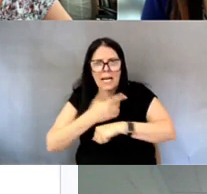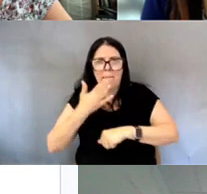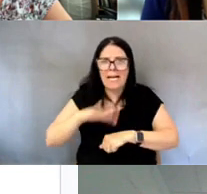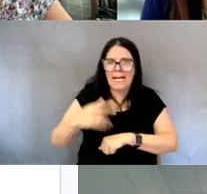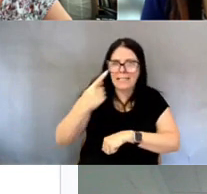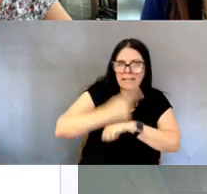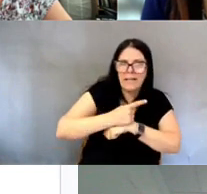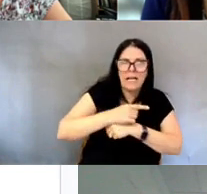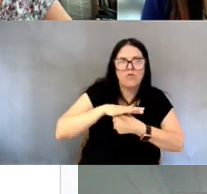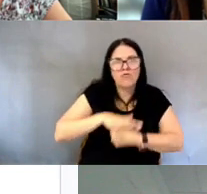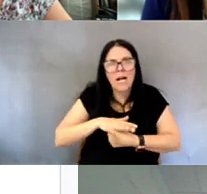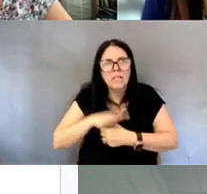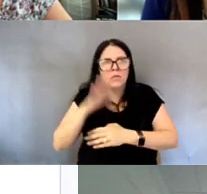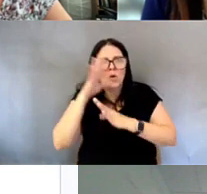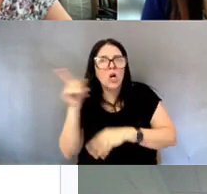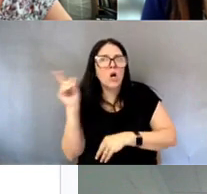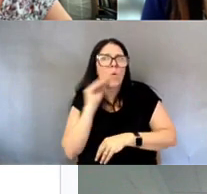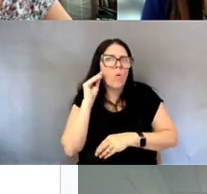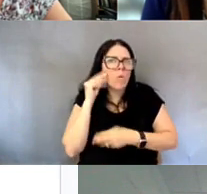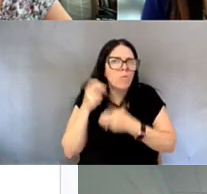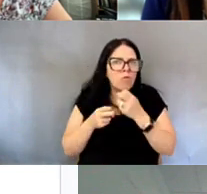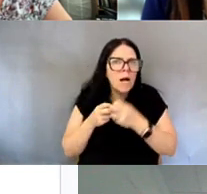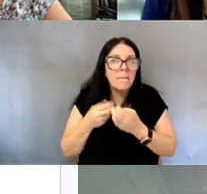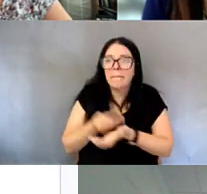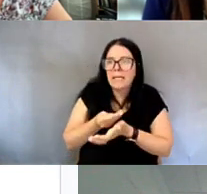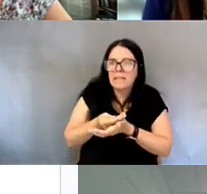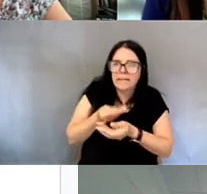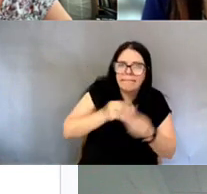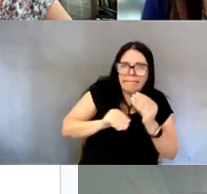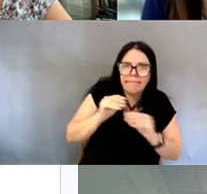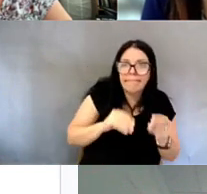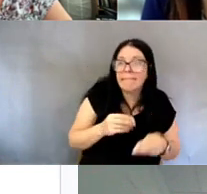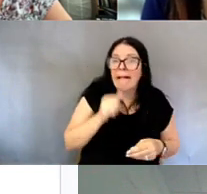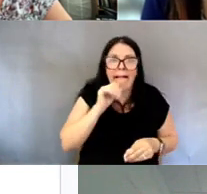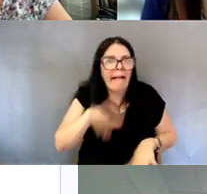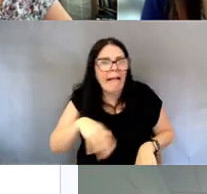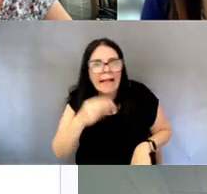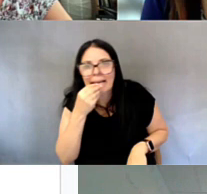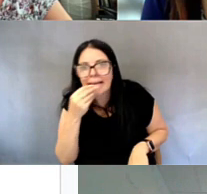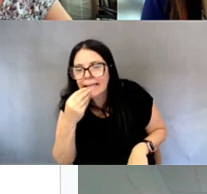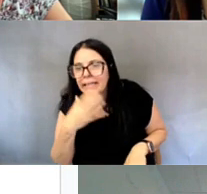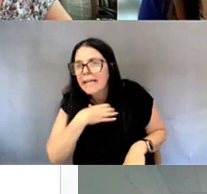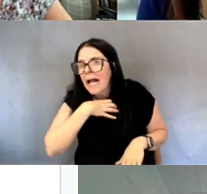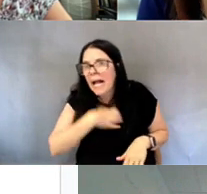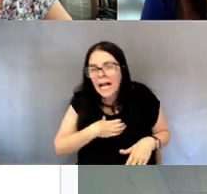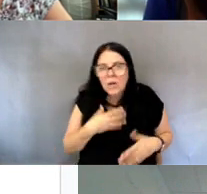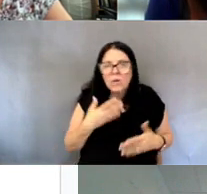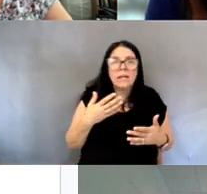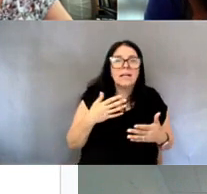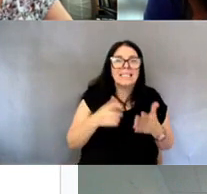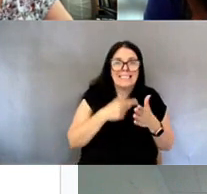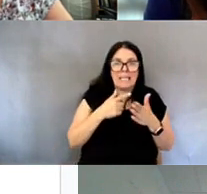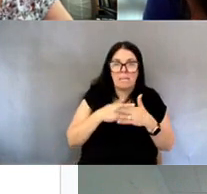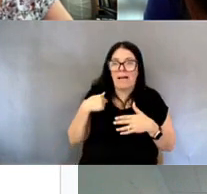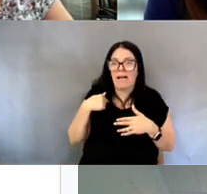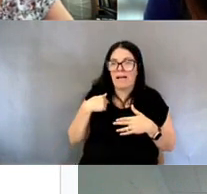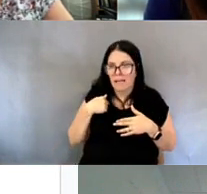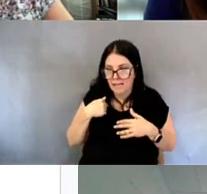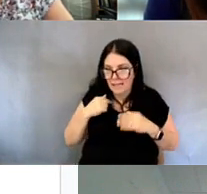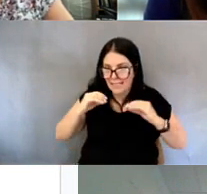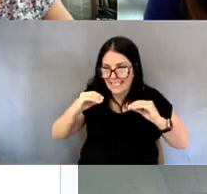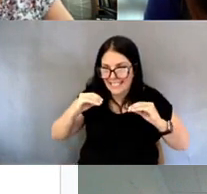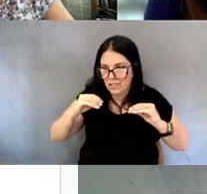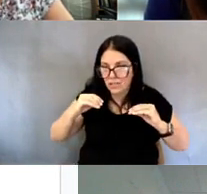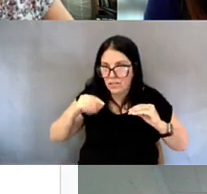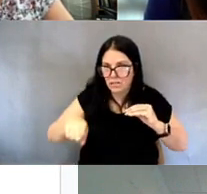their mind, needing to also like kind of problem solve and, you know, put on a different hat in our role.